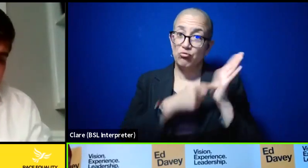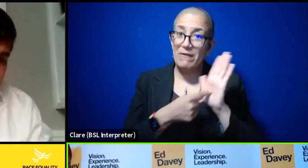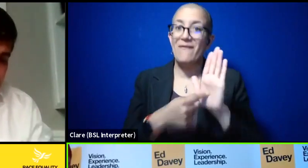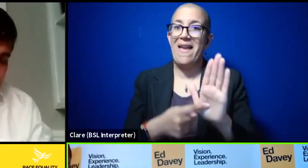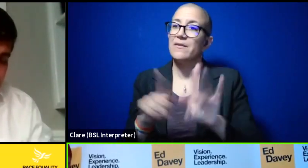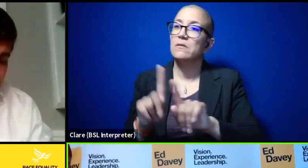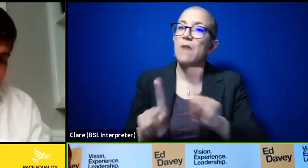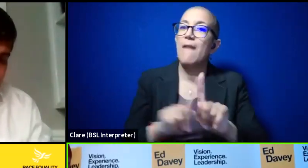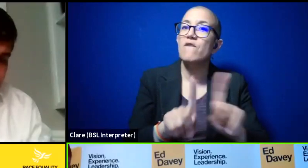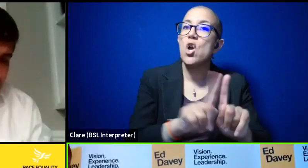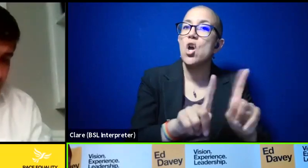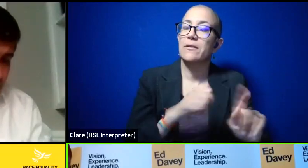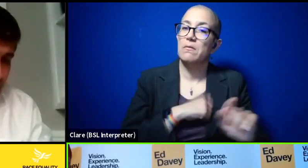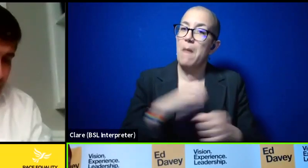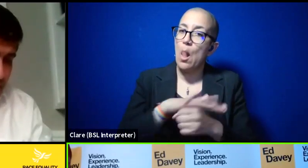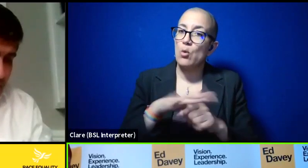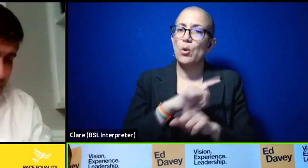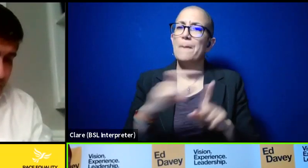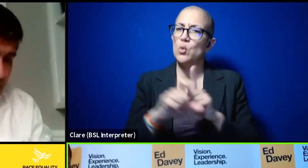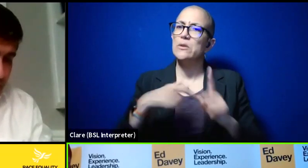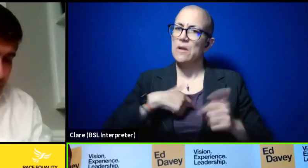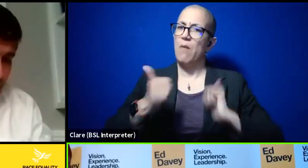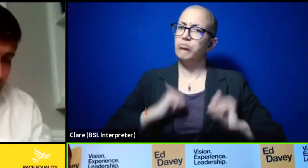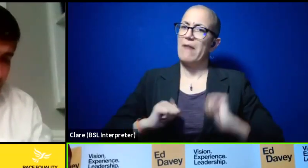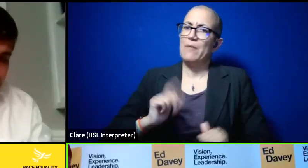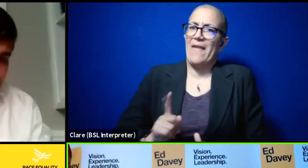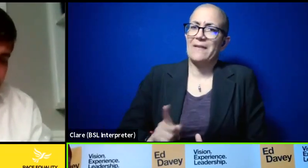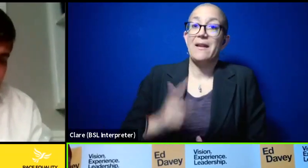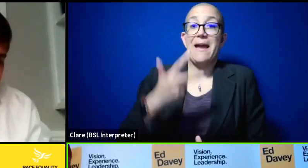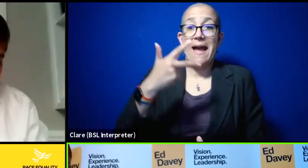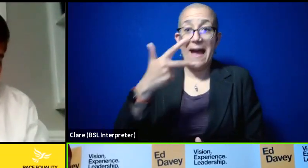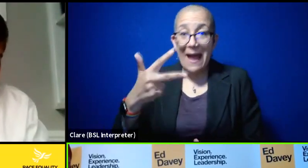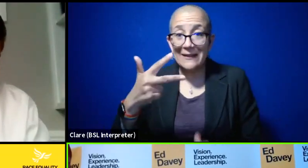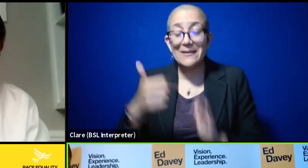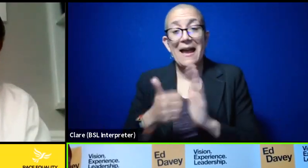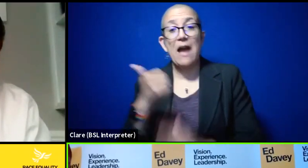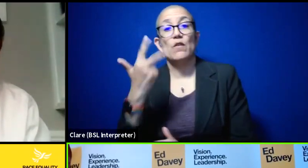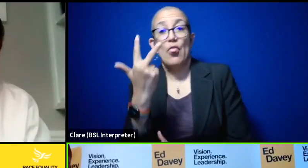diversity in our local community. I'm very proud of that. 8 of our 38